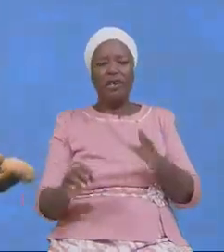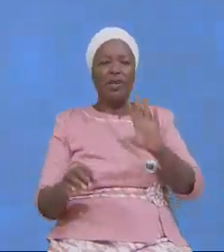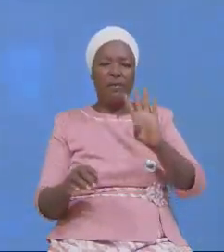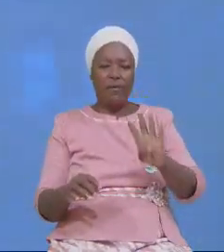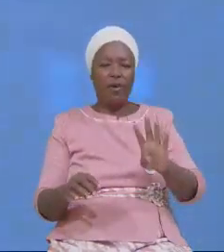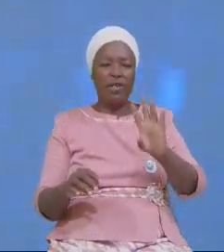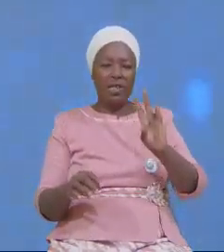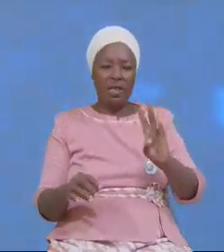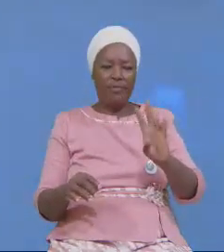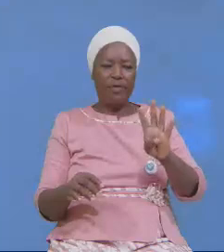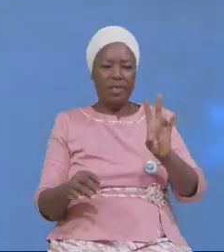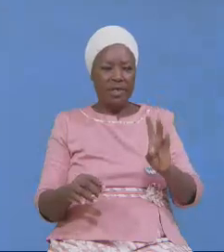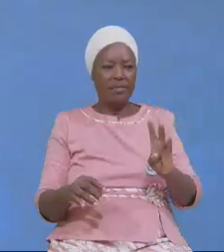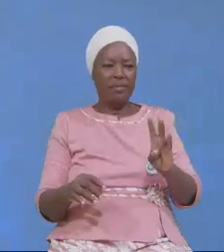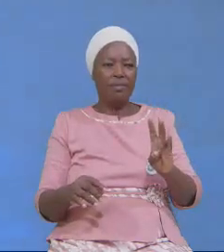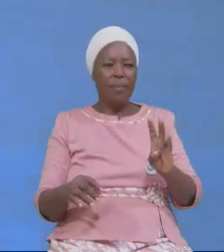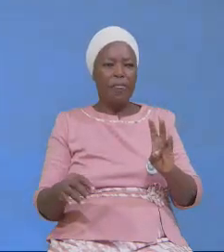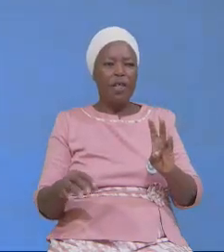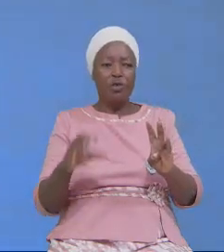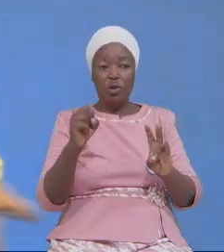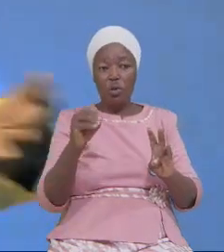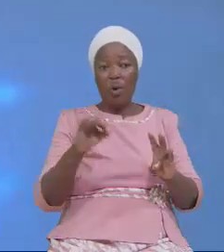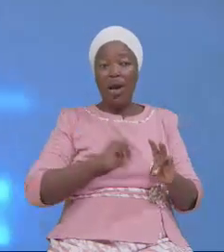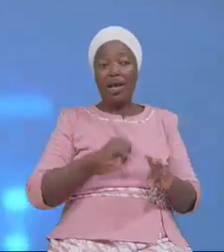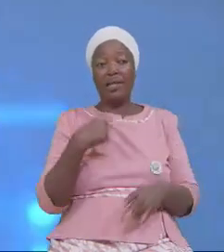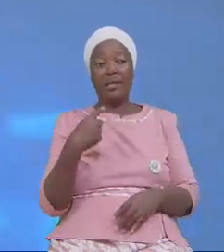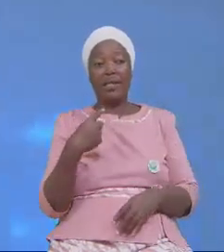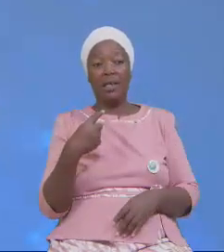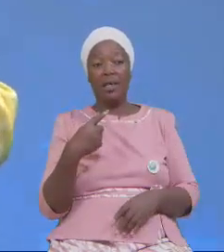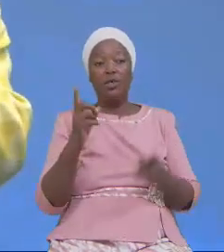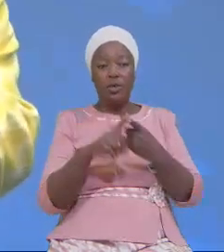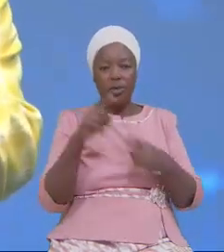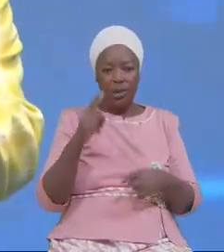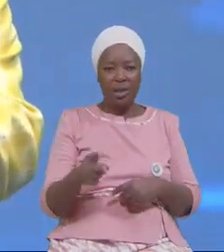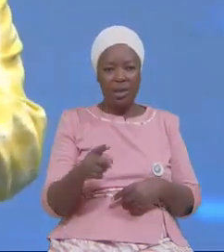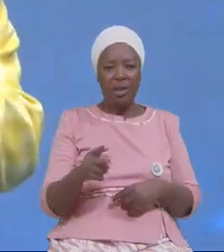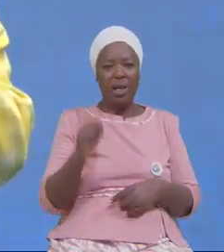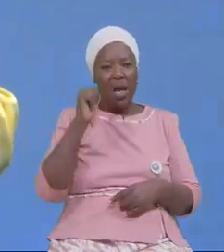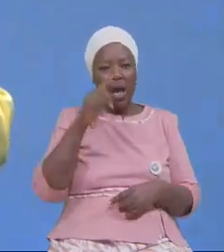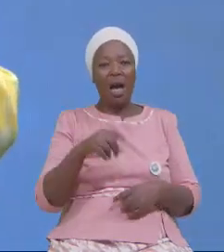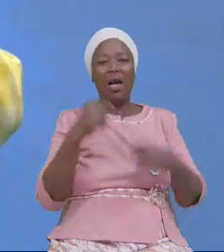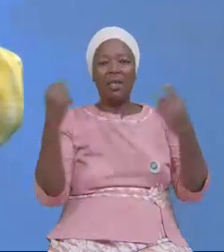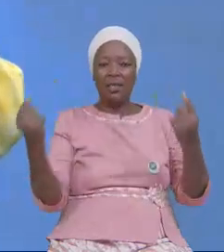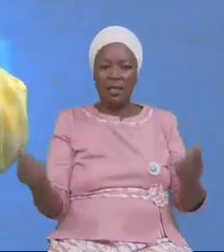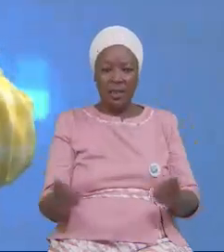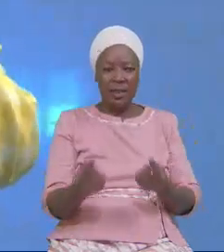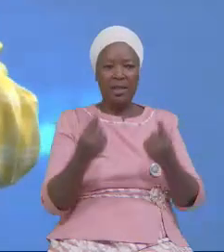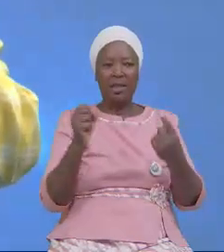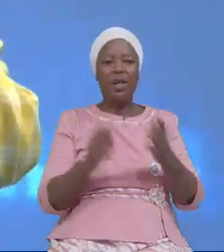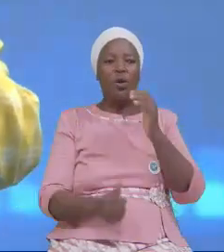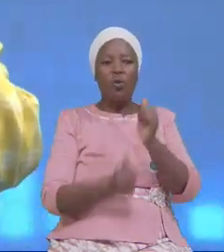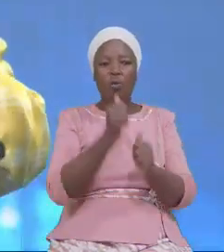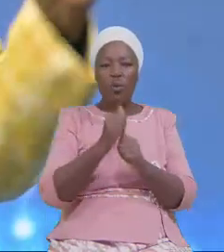47, wherefore I say unto thee, her sins which are